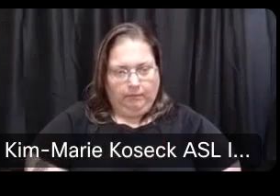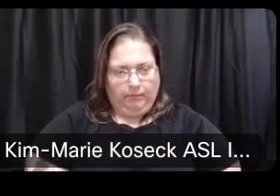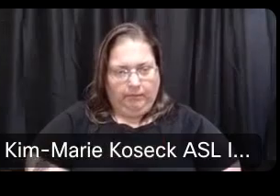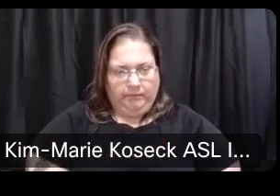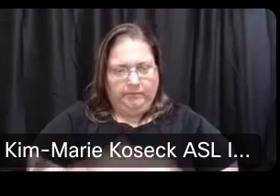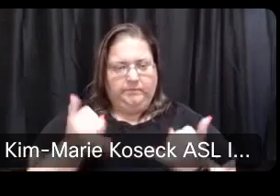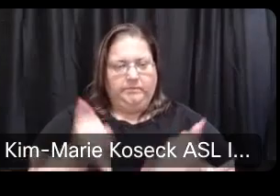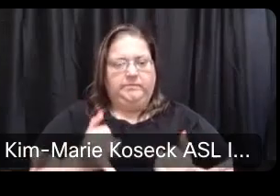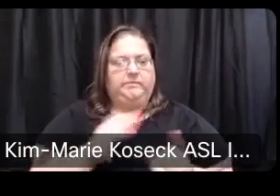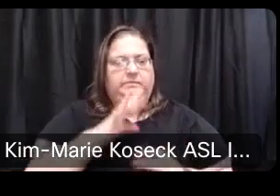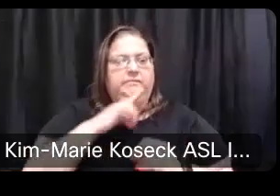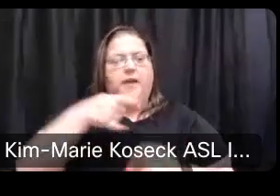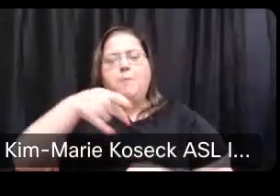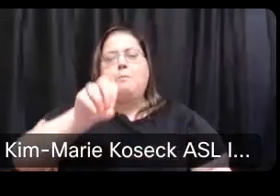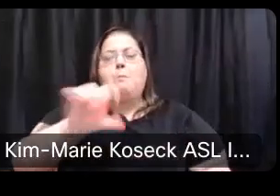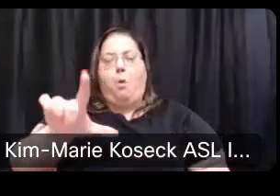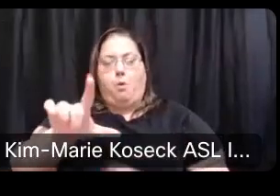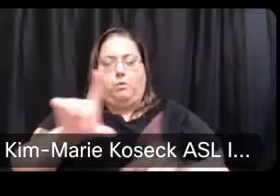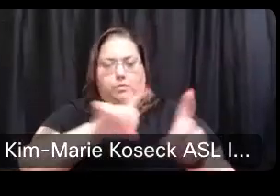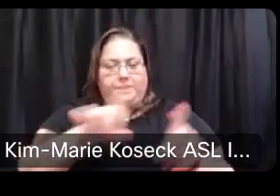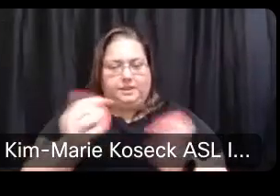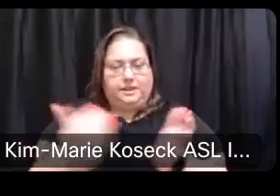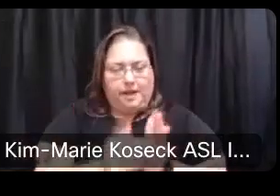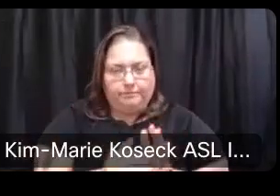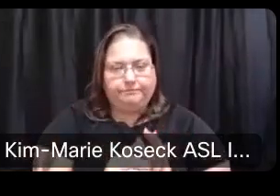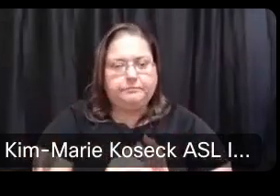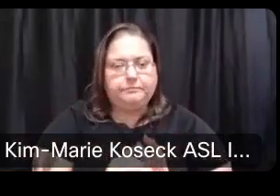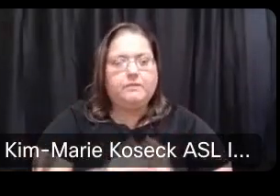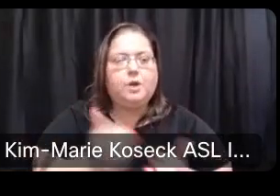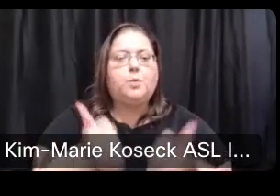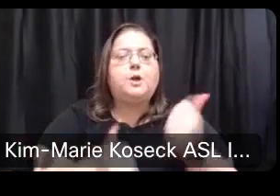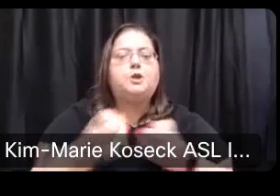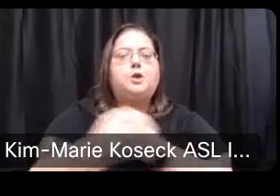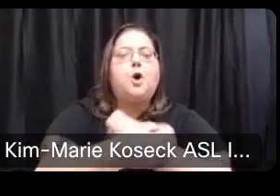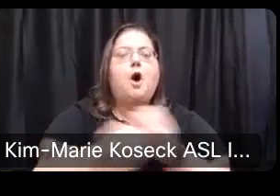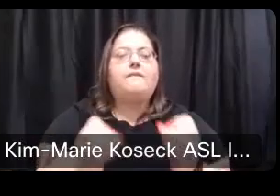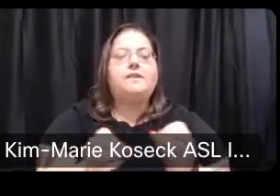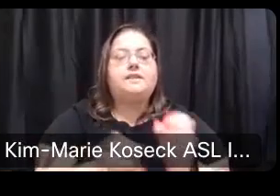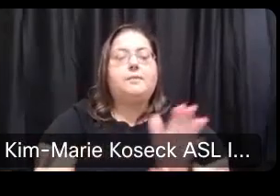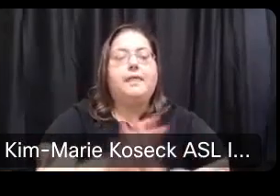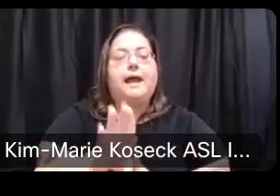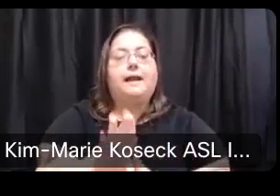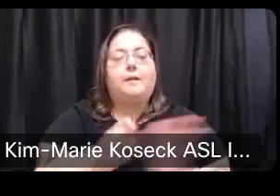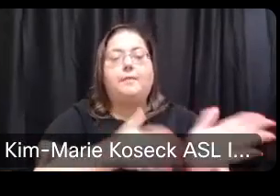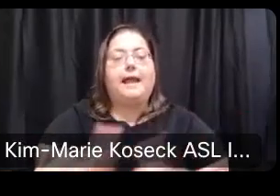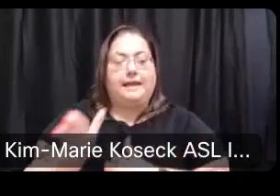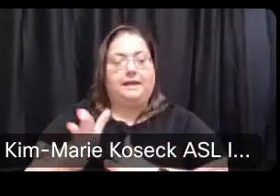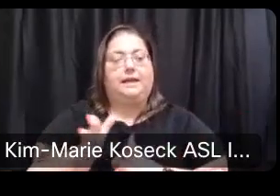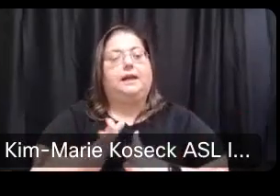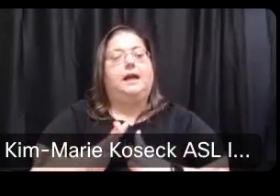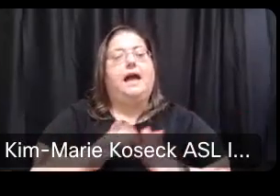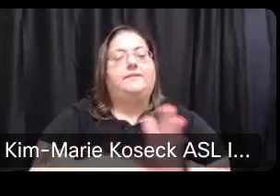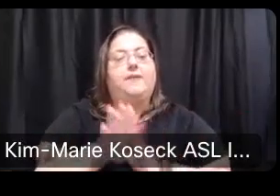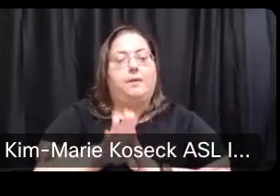Now we're going to do a poll question. What Office of Planning, Development, and Community Infrastructure programs